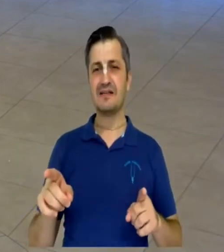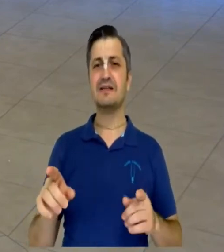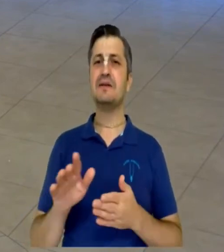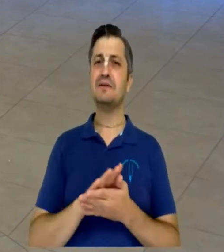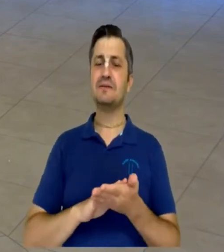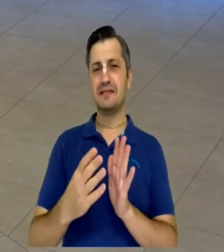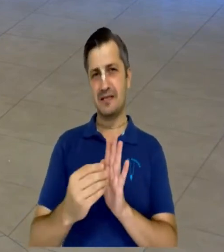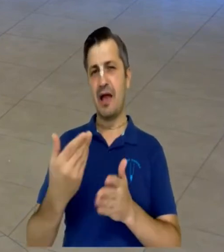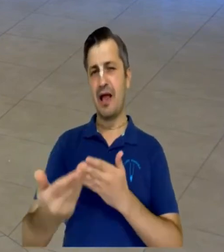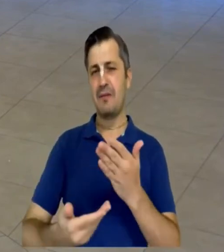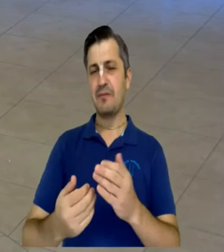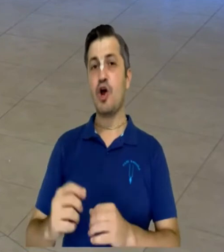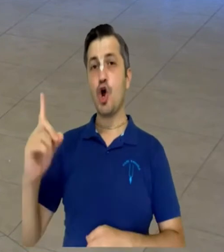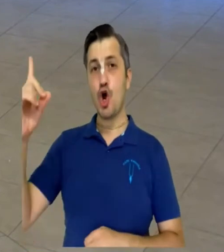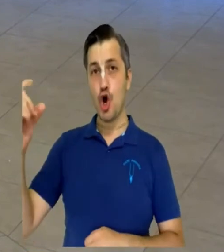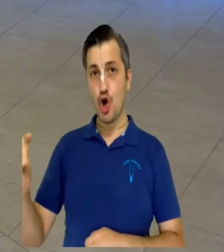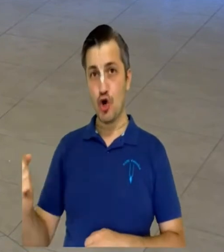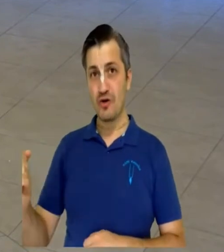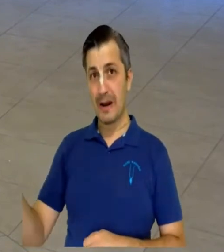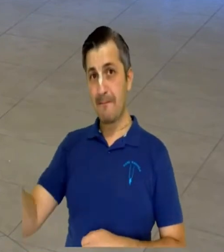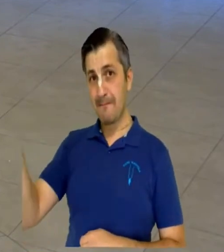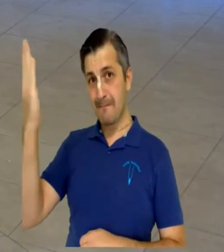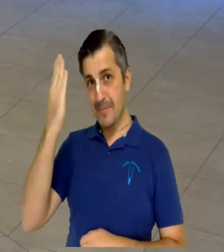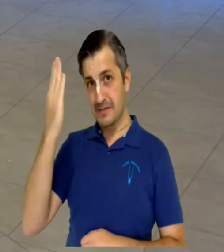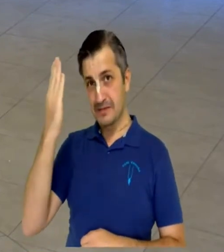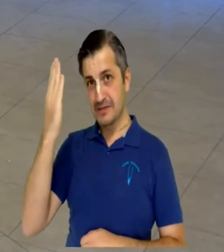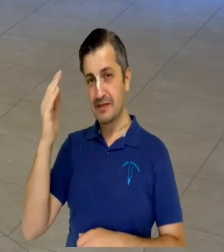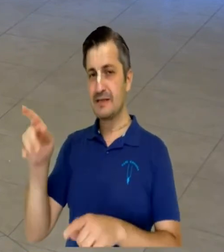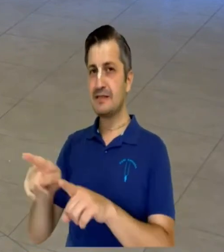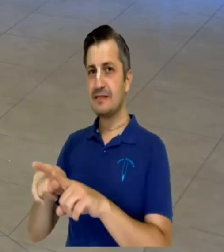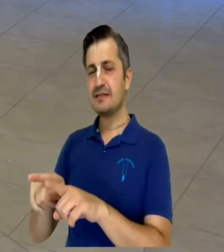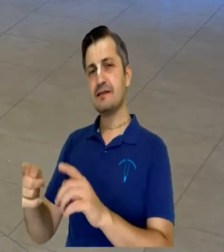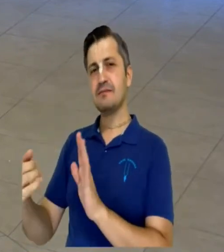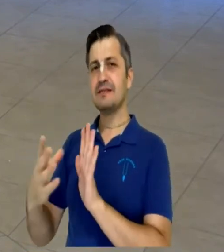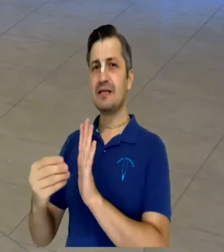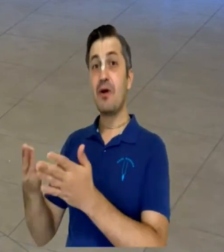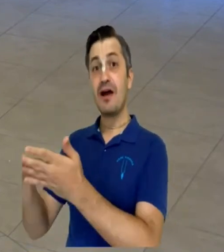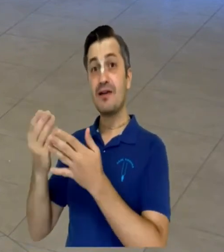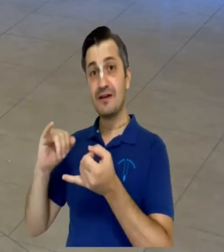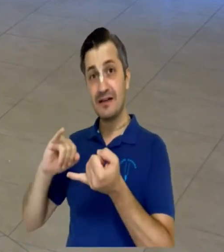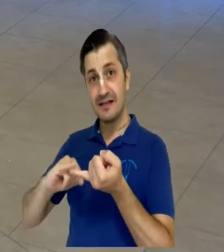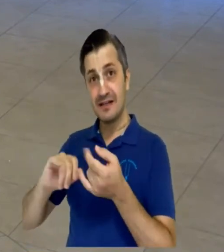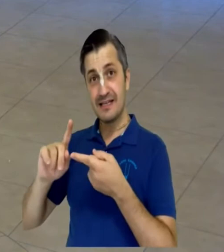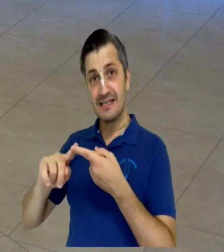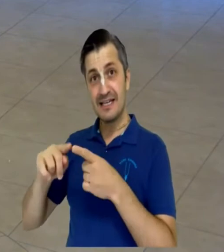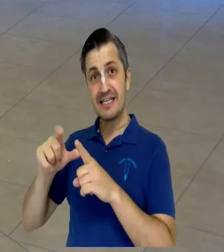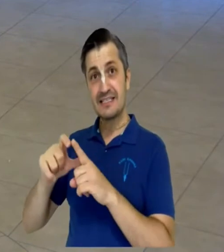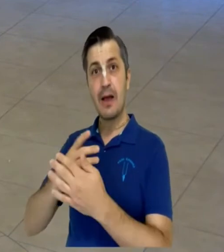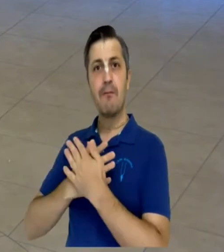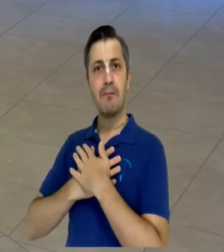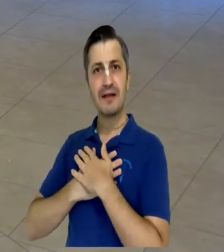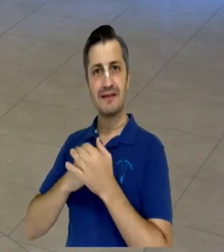Guru, we receive a seed of bhakti plant. And then this bhakti plant, when